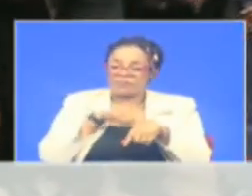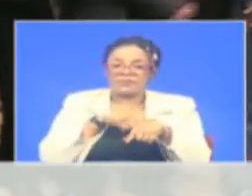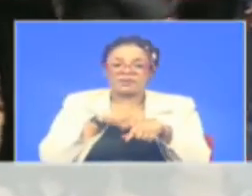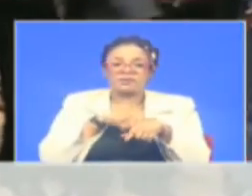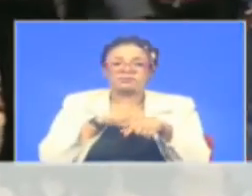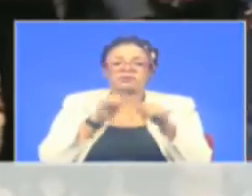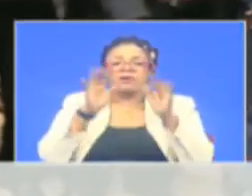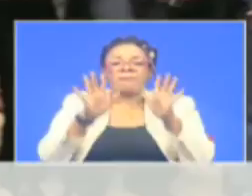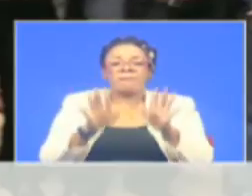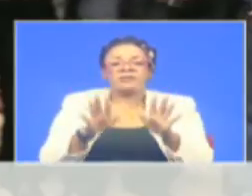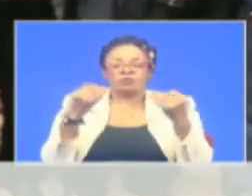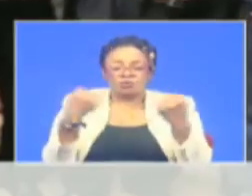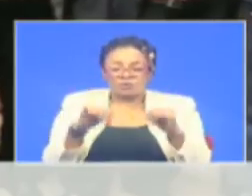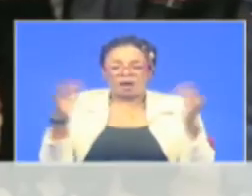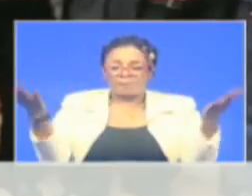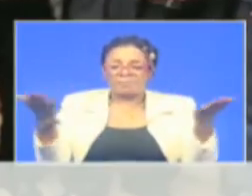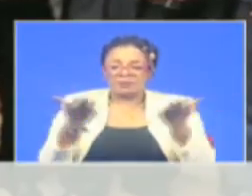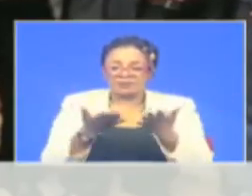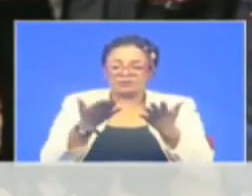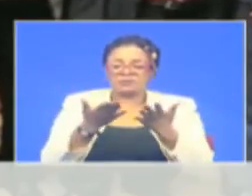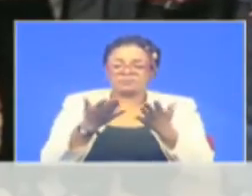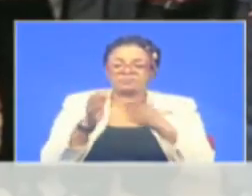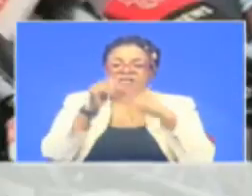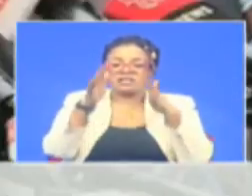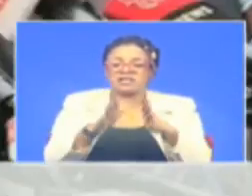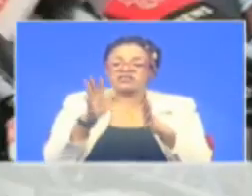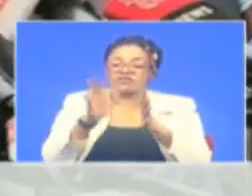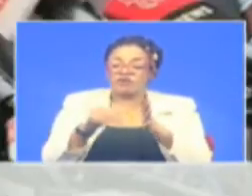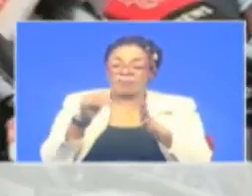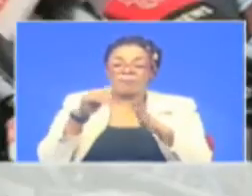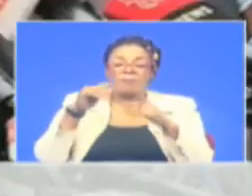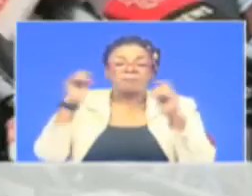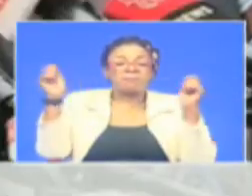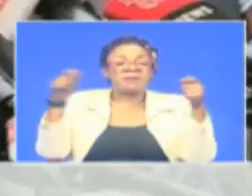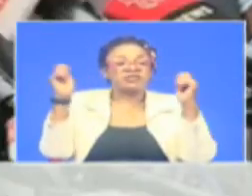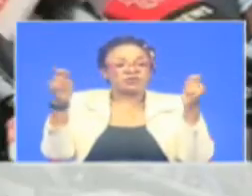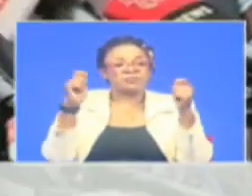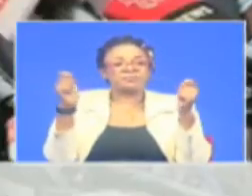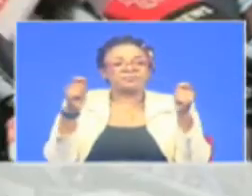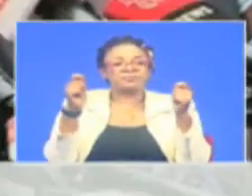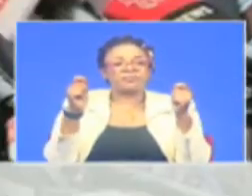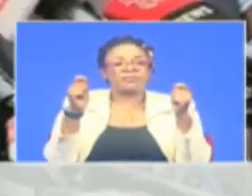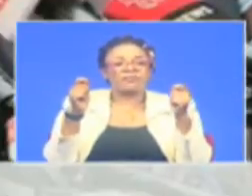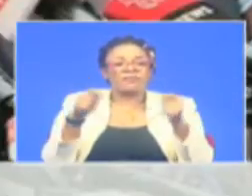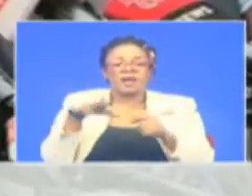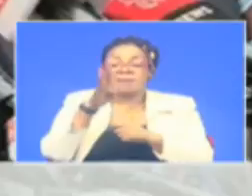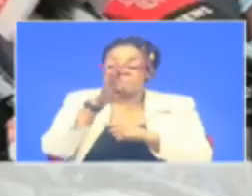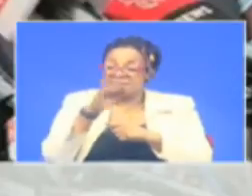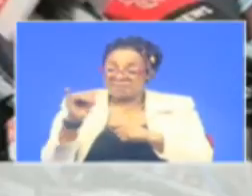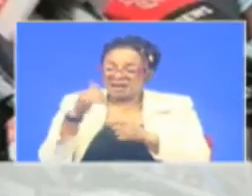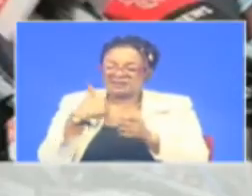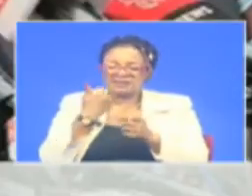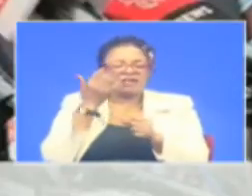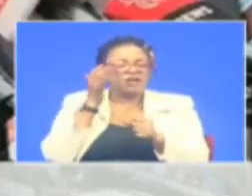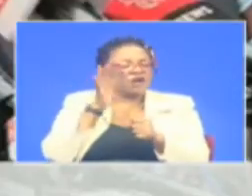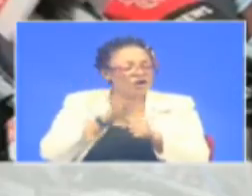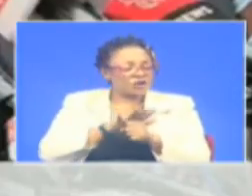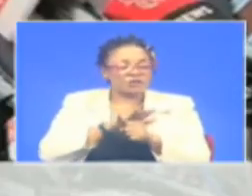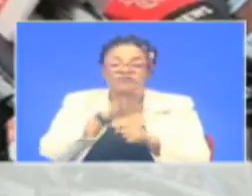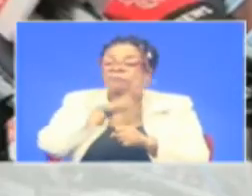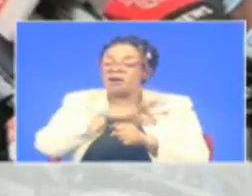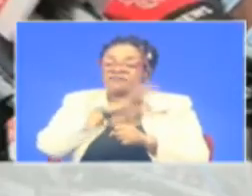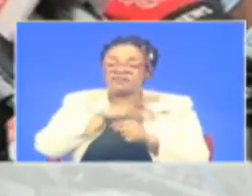campaign to bring the leaders from the pastoral community into the fold. BBI has a lot of gain for us as pastoralist communities.